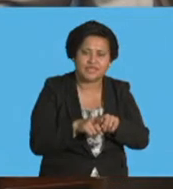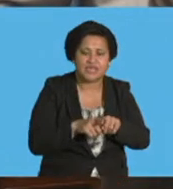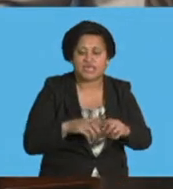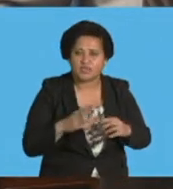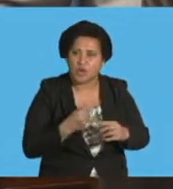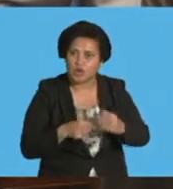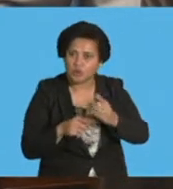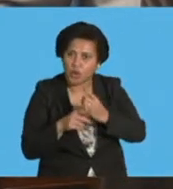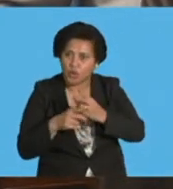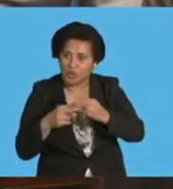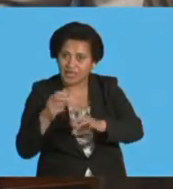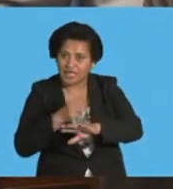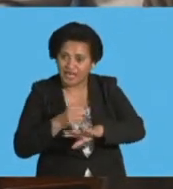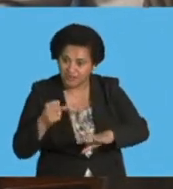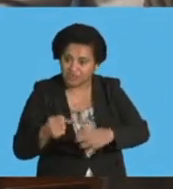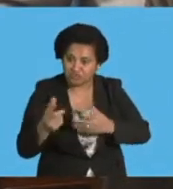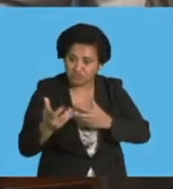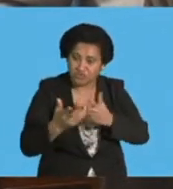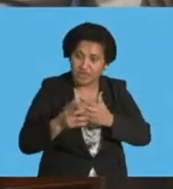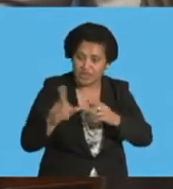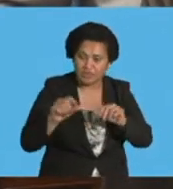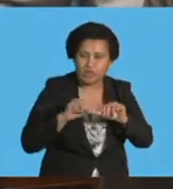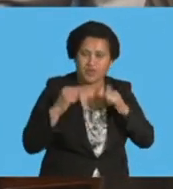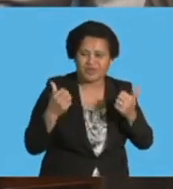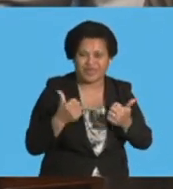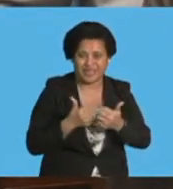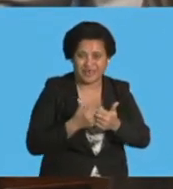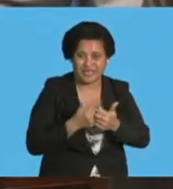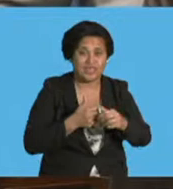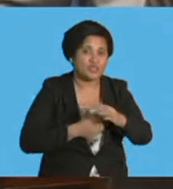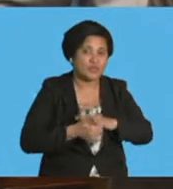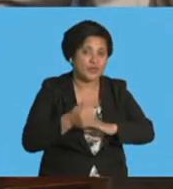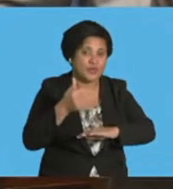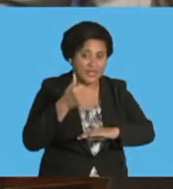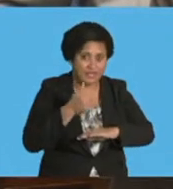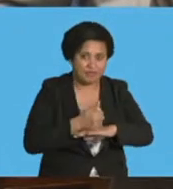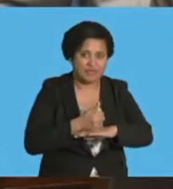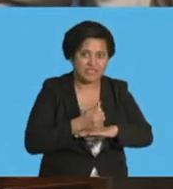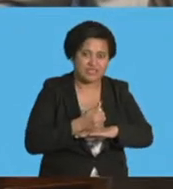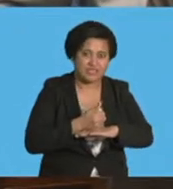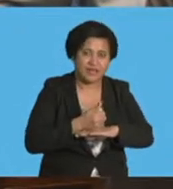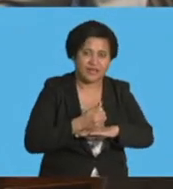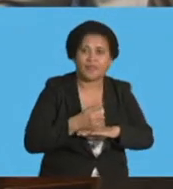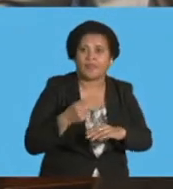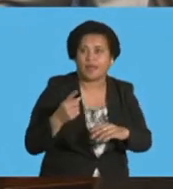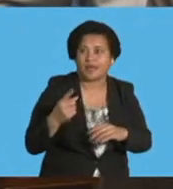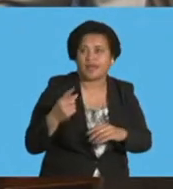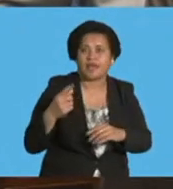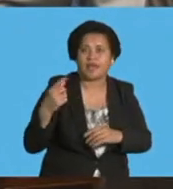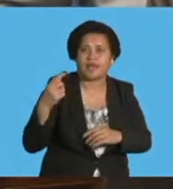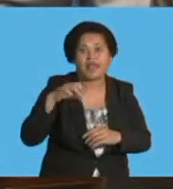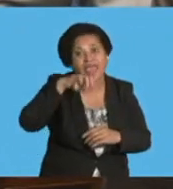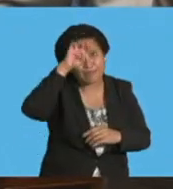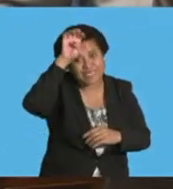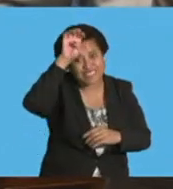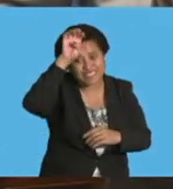And Honourable Speaker, sir, the decision to establish diplomatic relations as